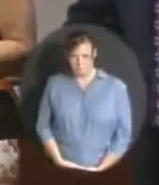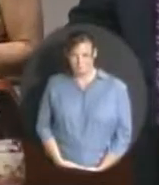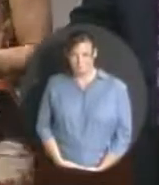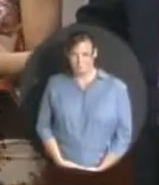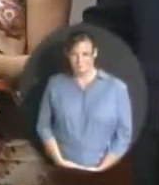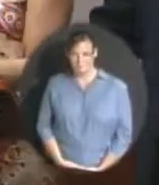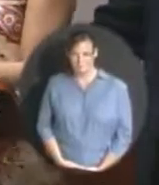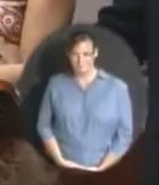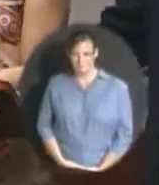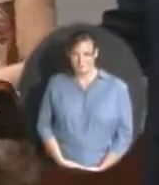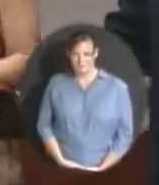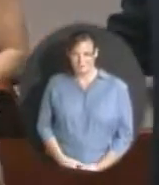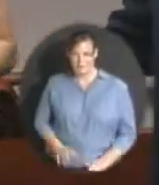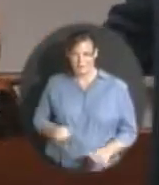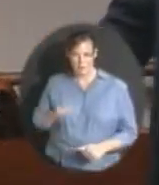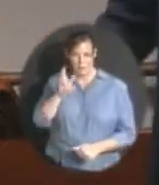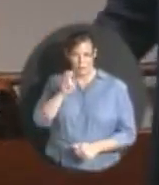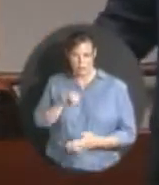Could you hear that?